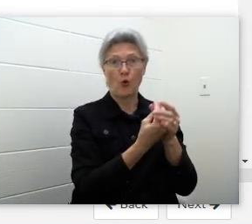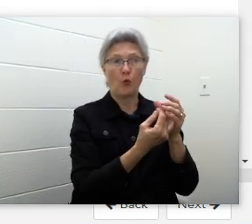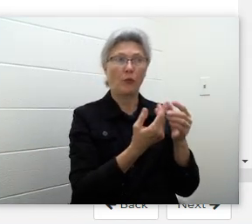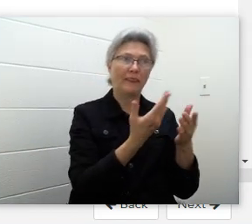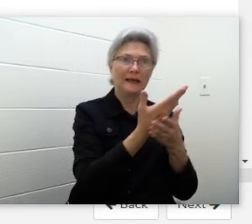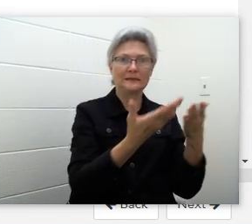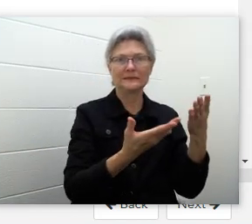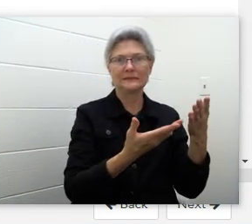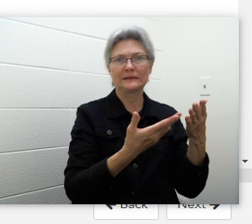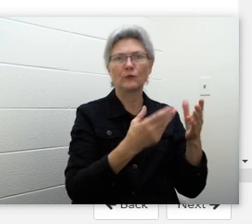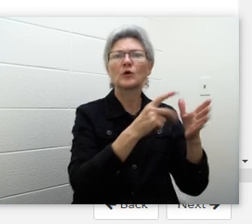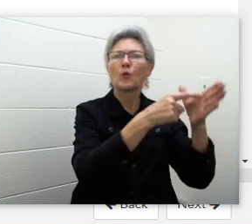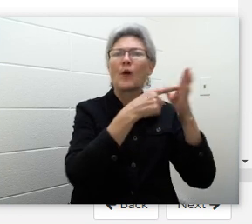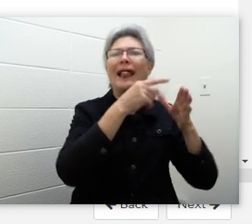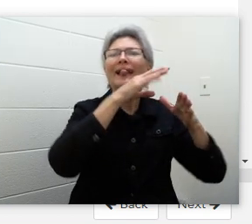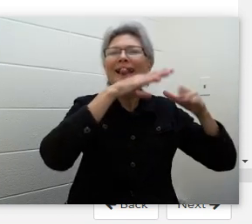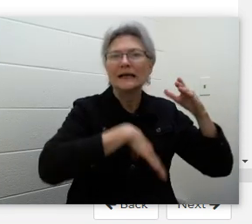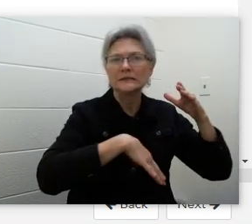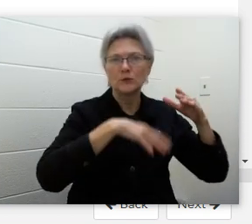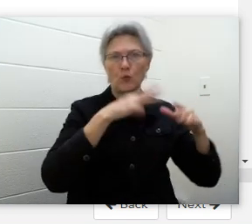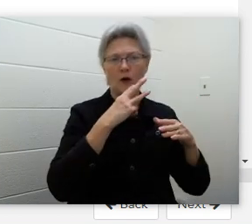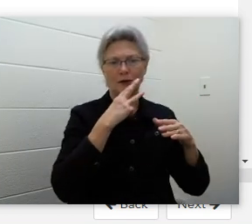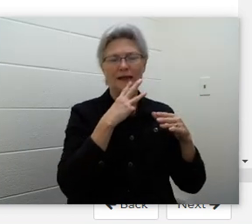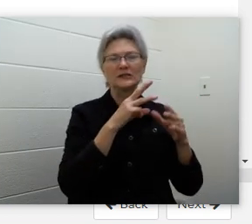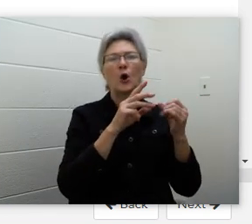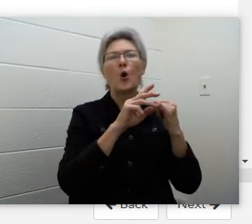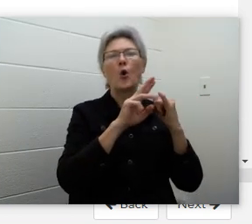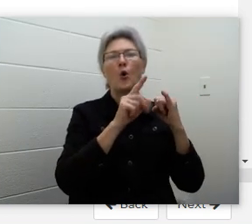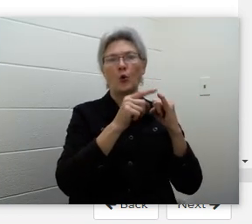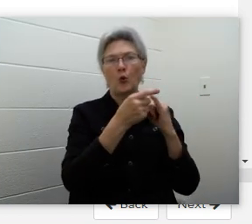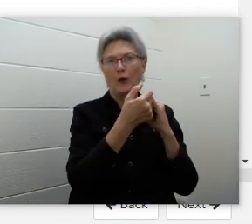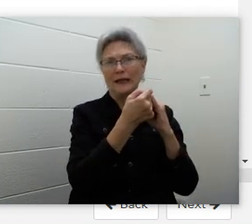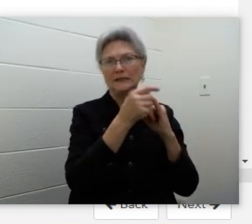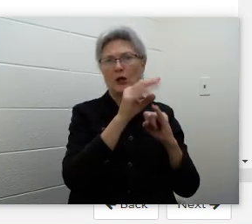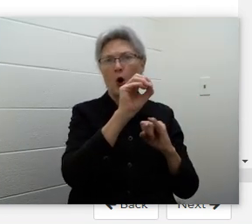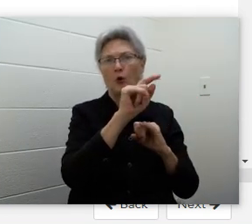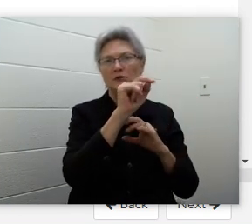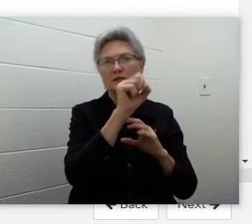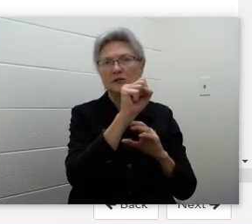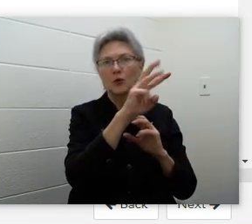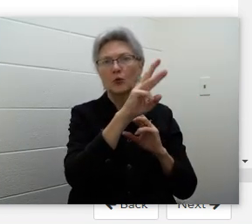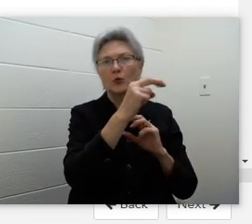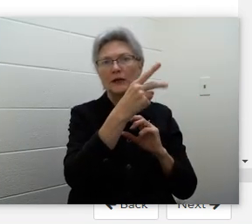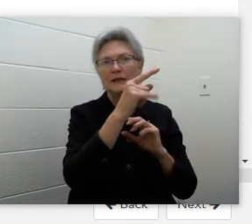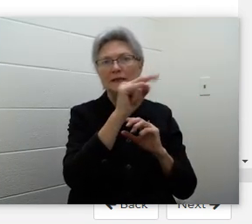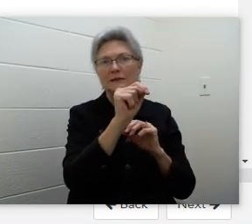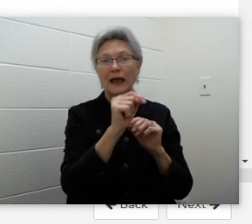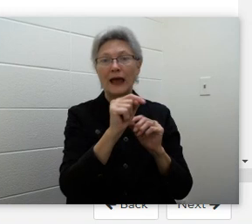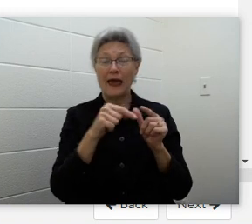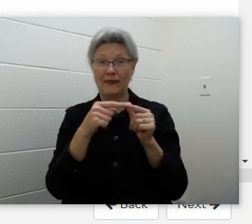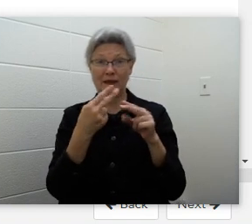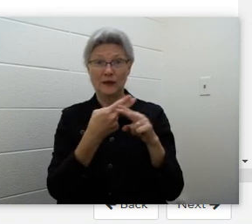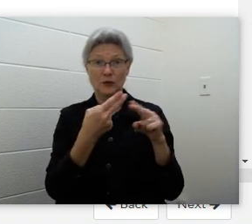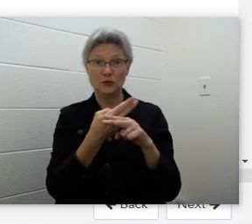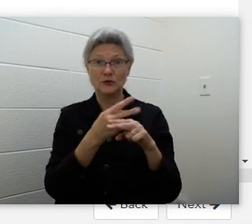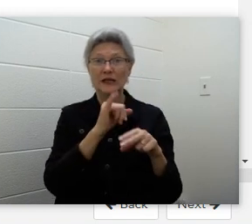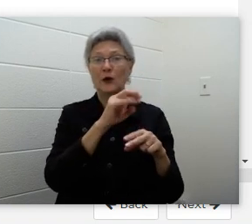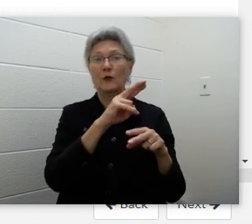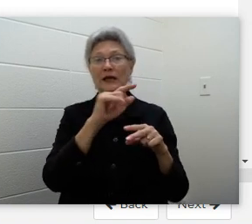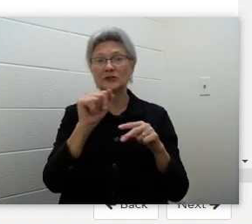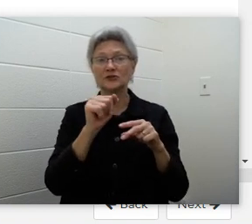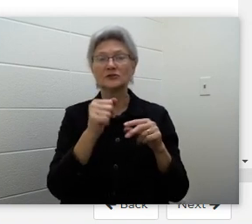such as wheat and oats. They might also use irrigation to grow corn and soybeans. 2.